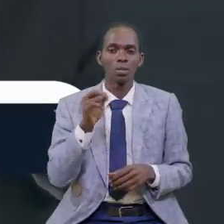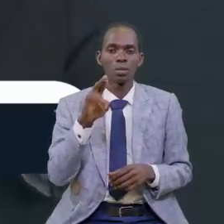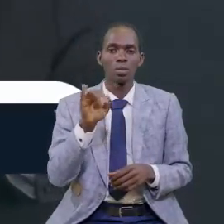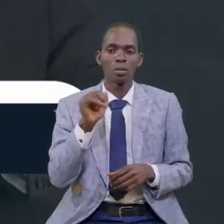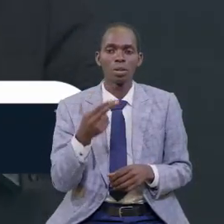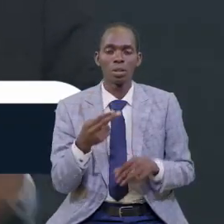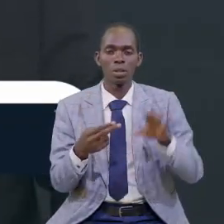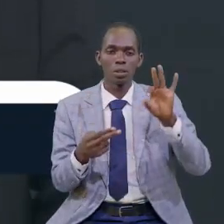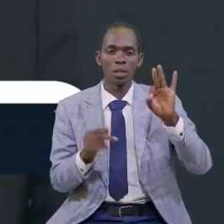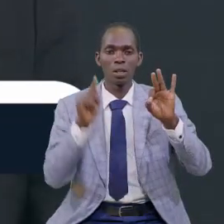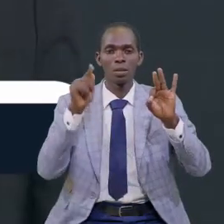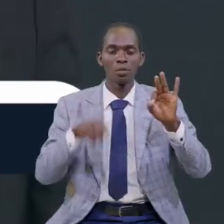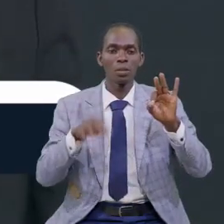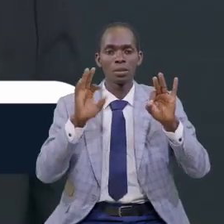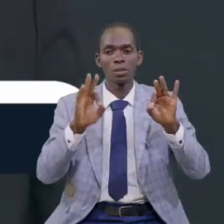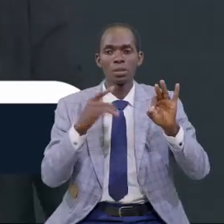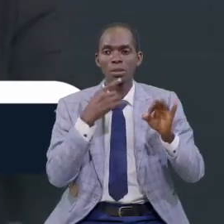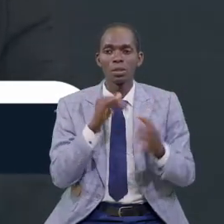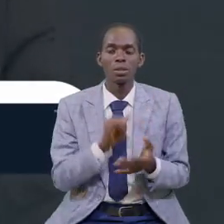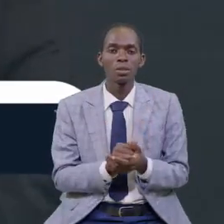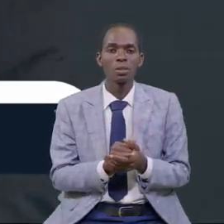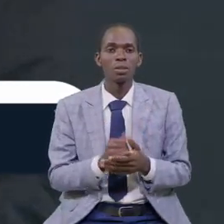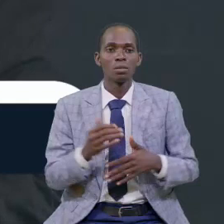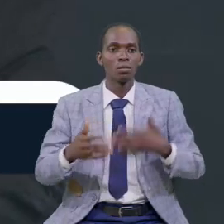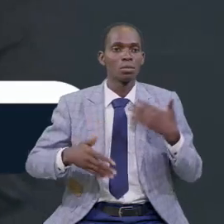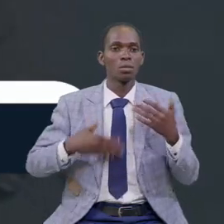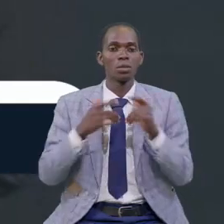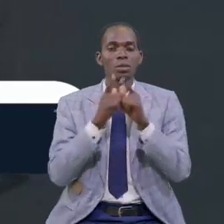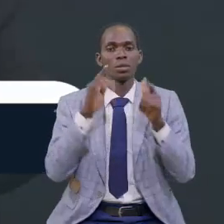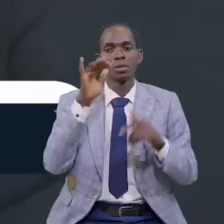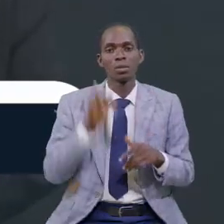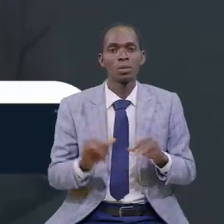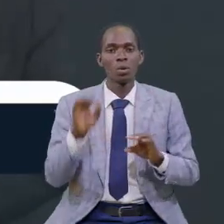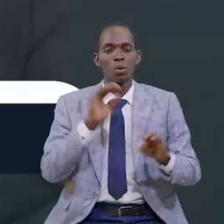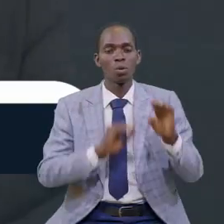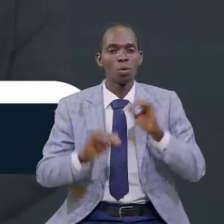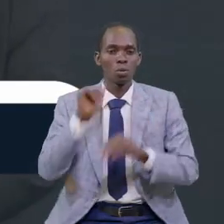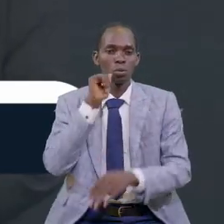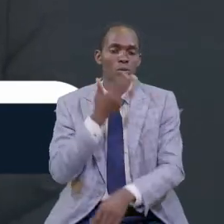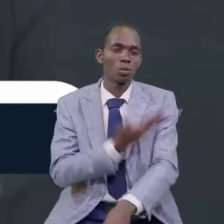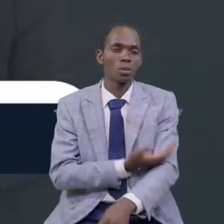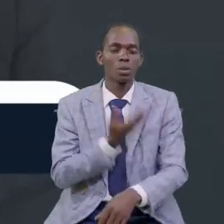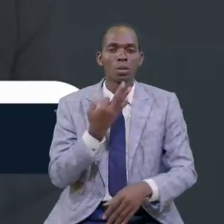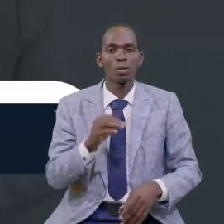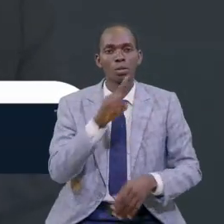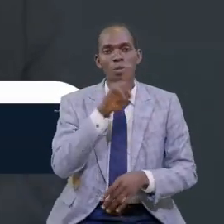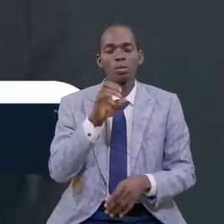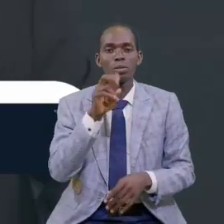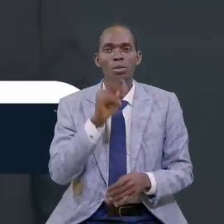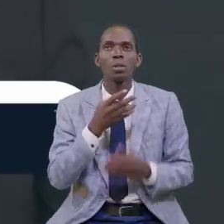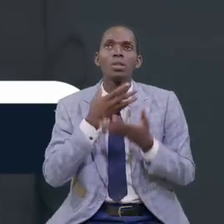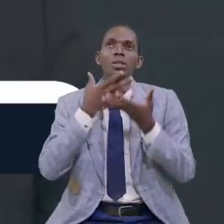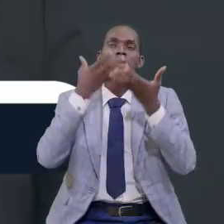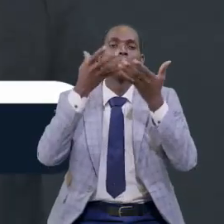says, rejoice greatly, O daughter of Zion, shout, O daughter